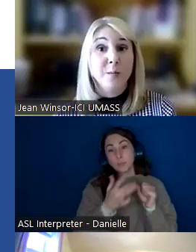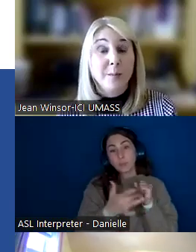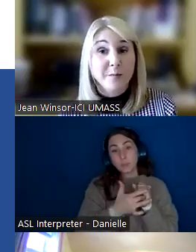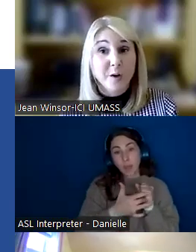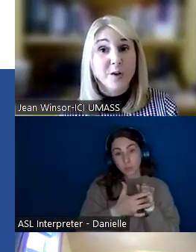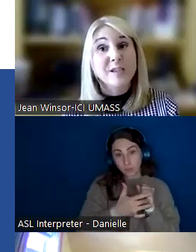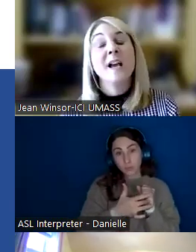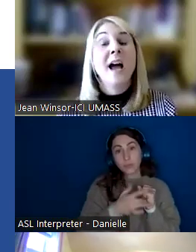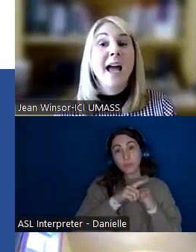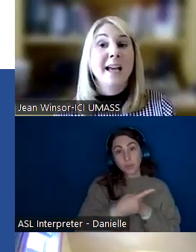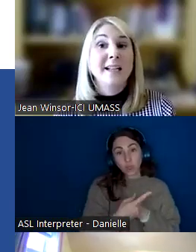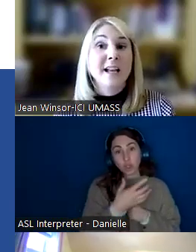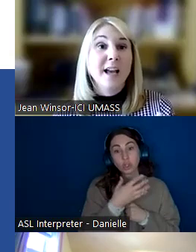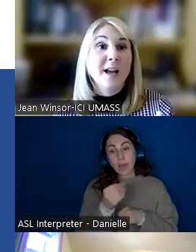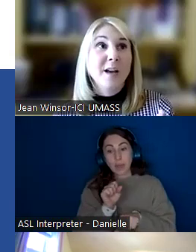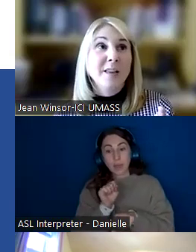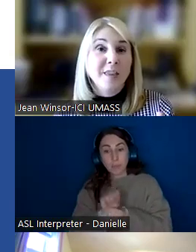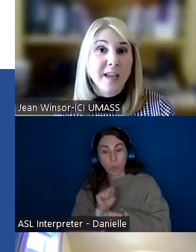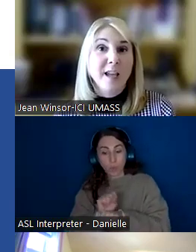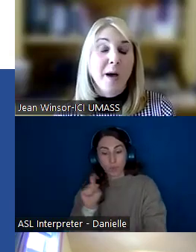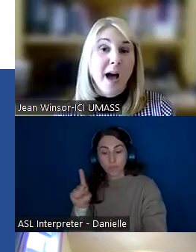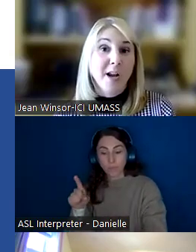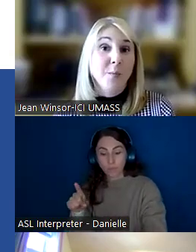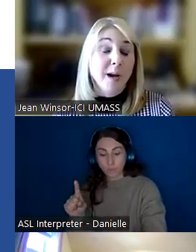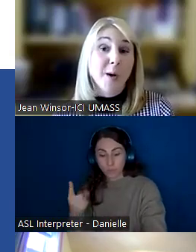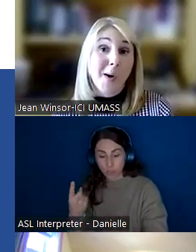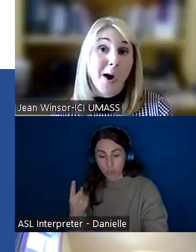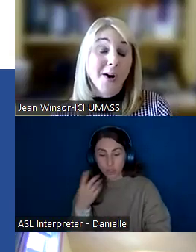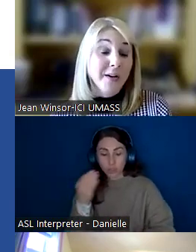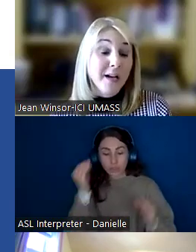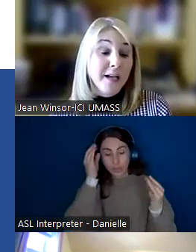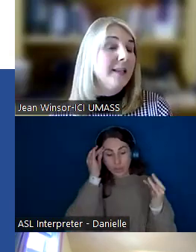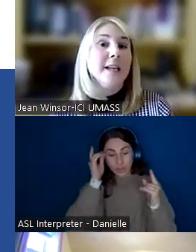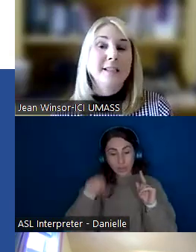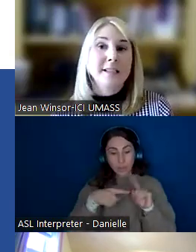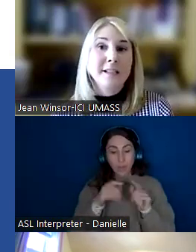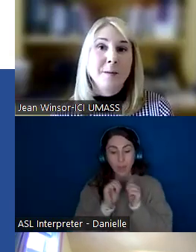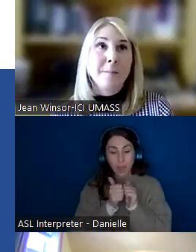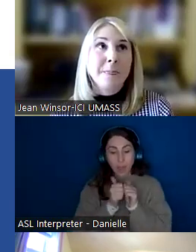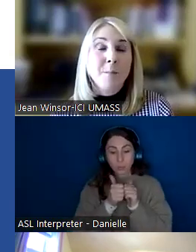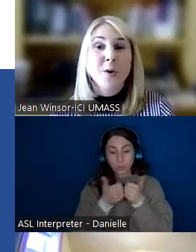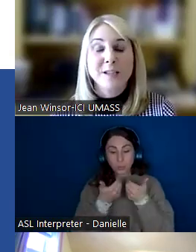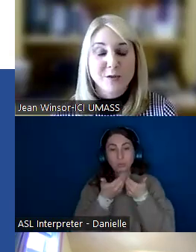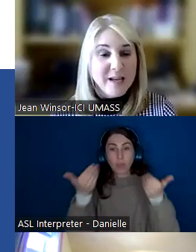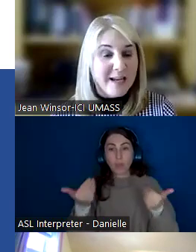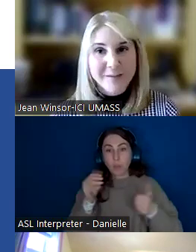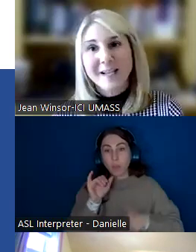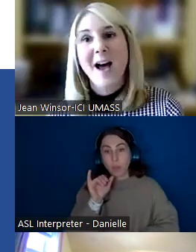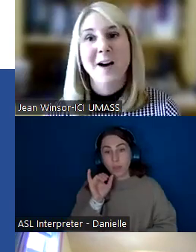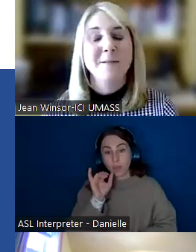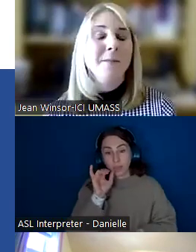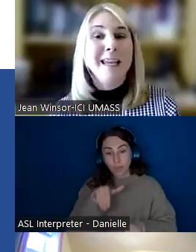with employment first, and thinking about how to break apart this